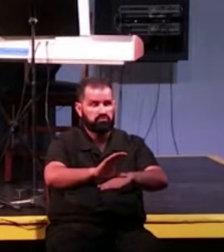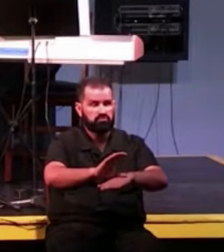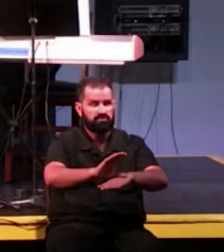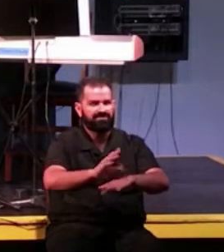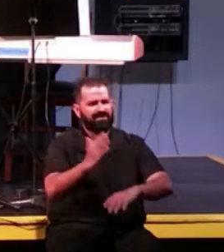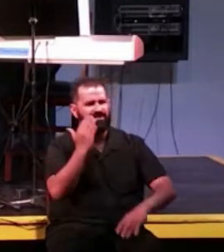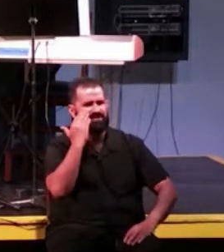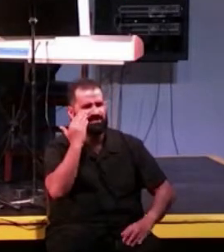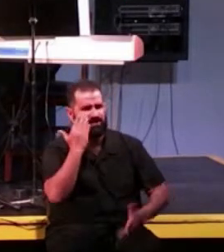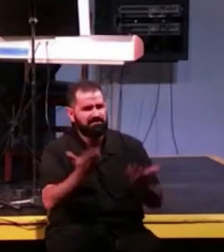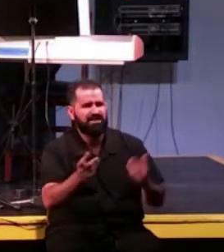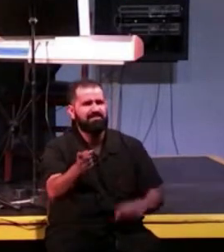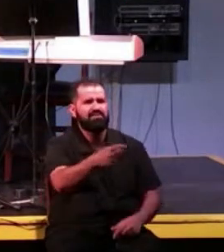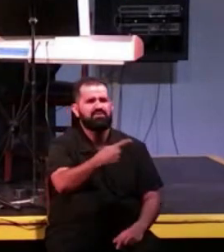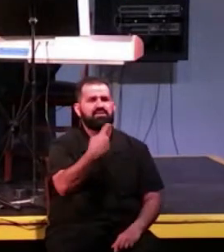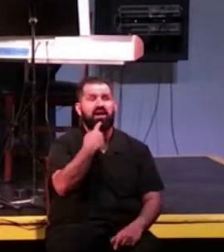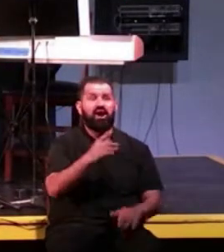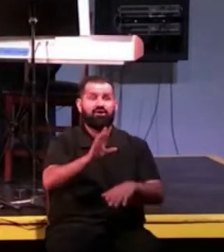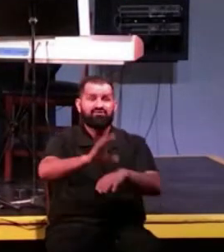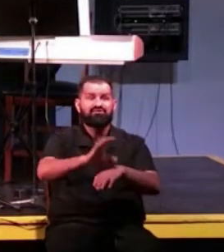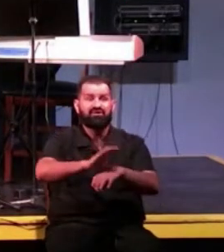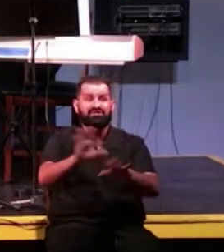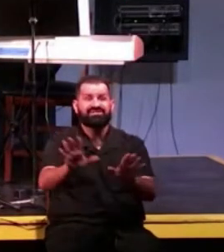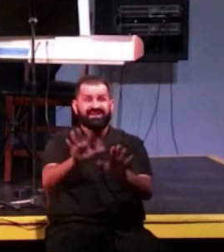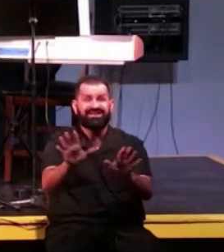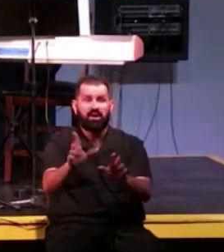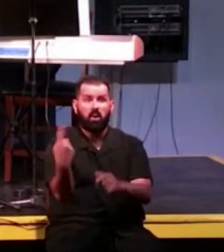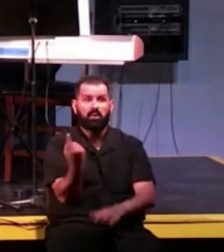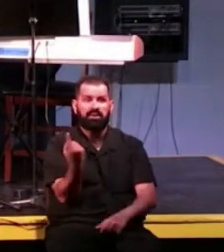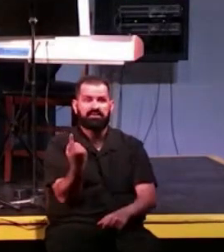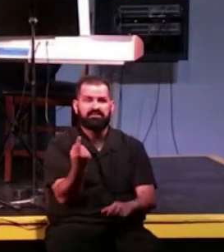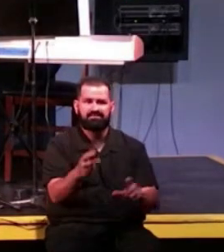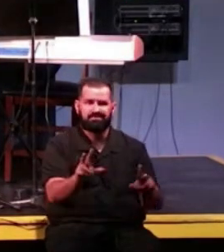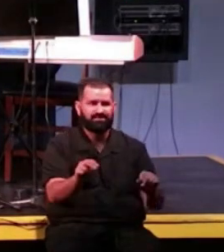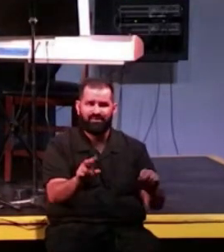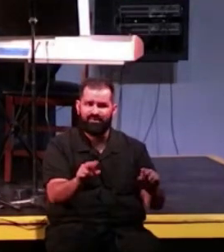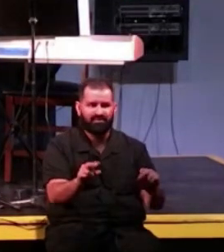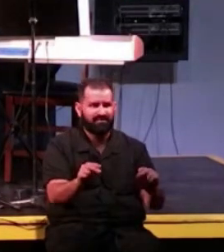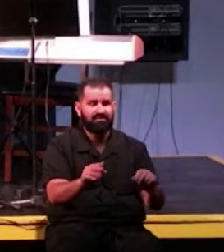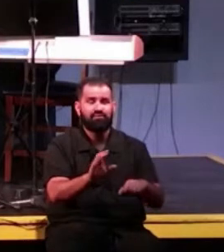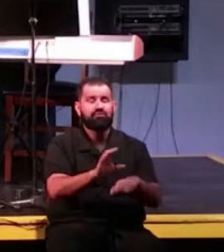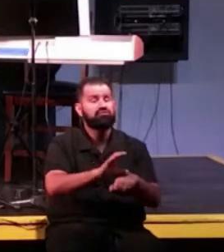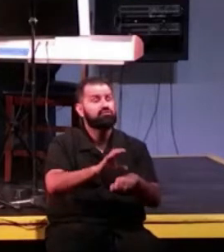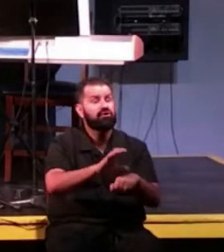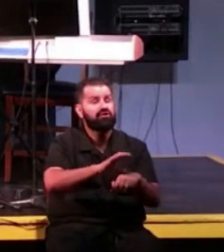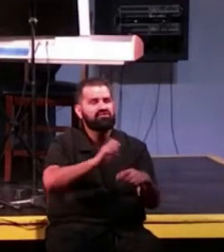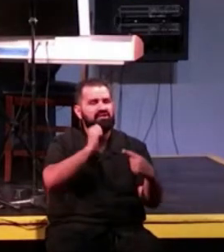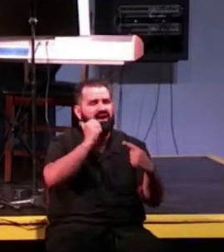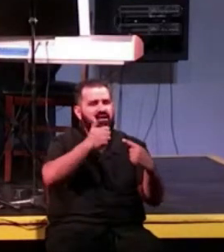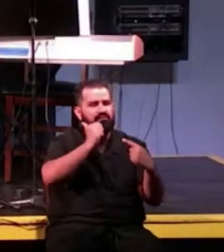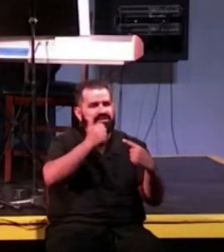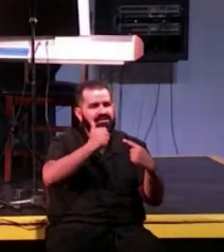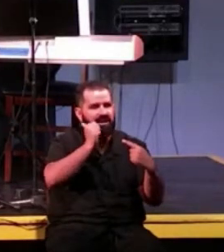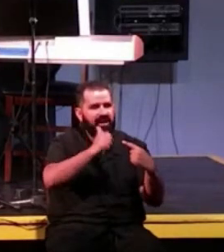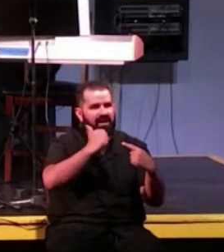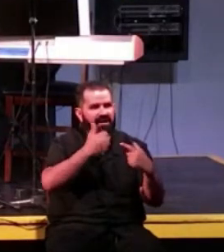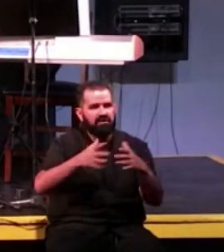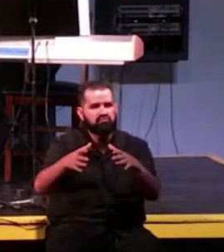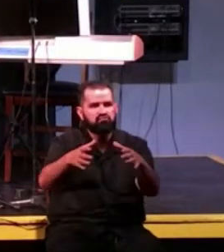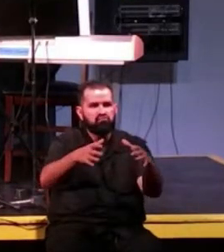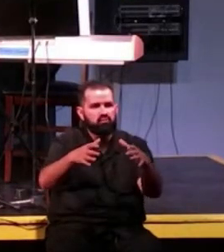You know, you might think church is a Sunday thing. It's not. Church is an everyday life thing.